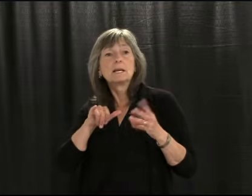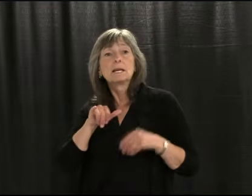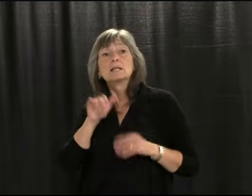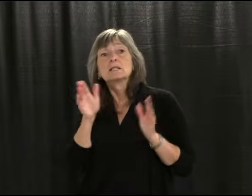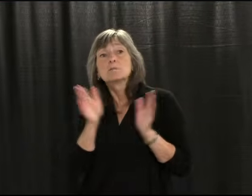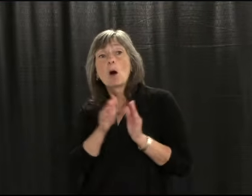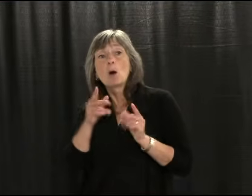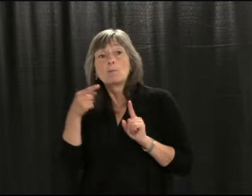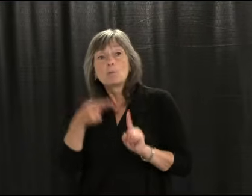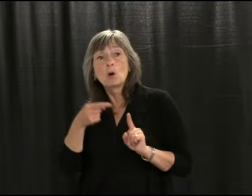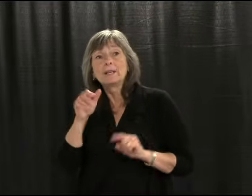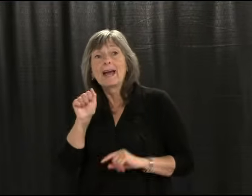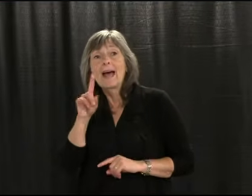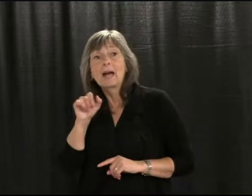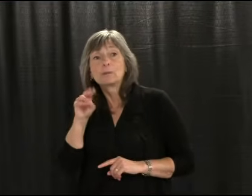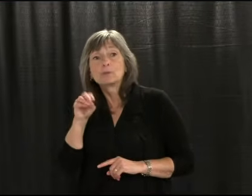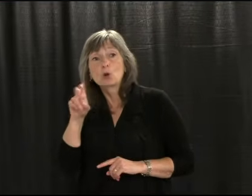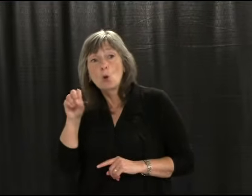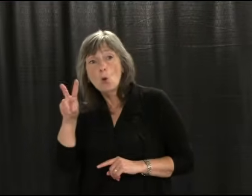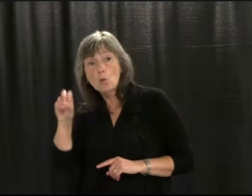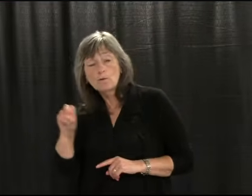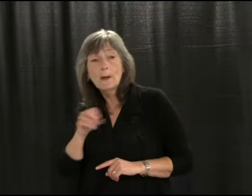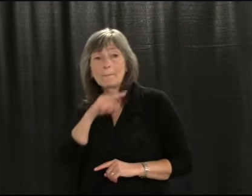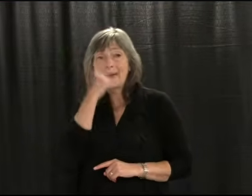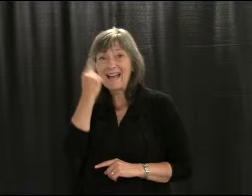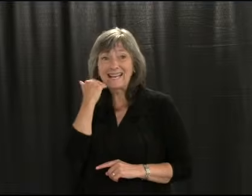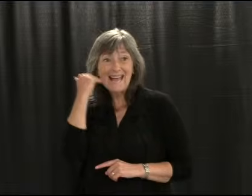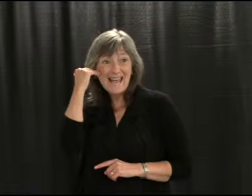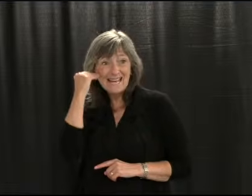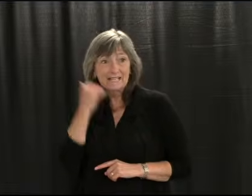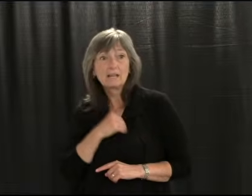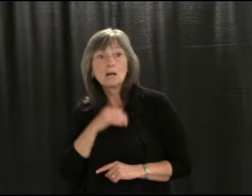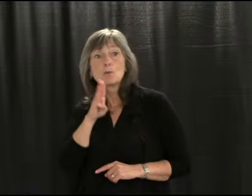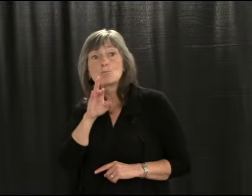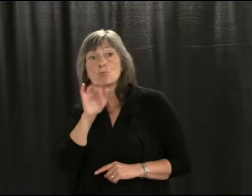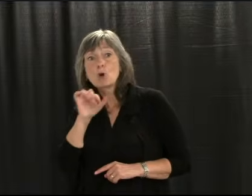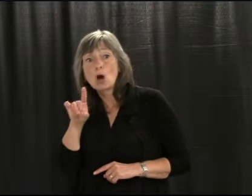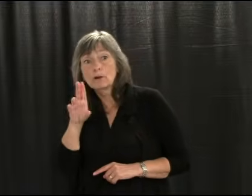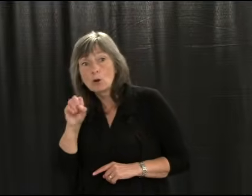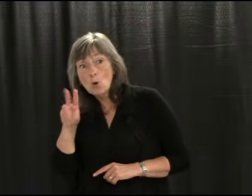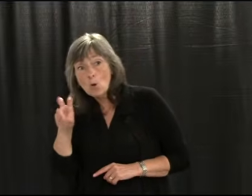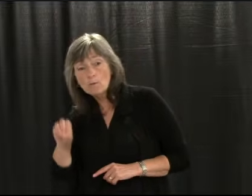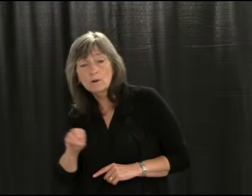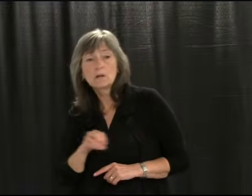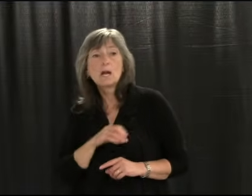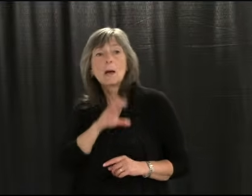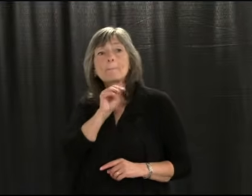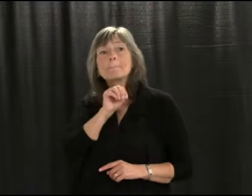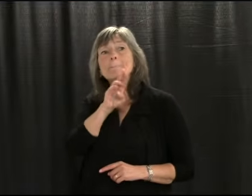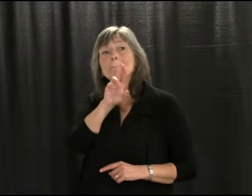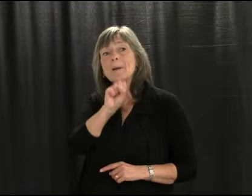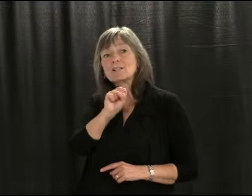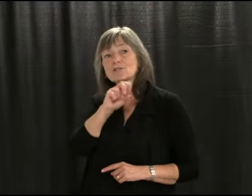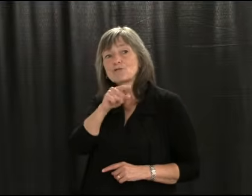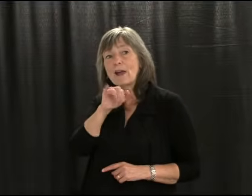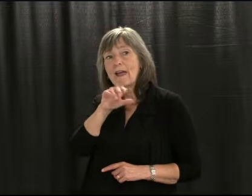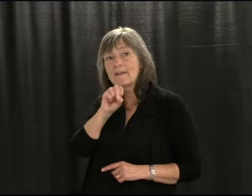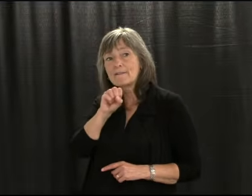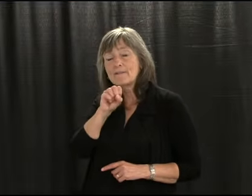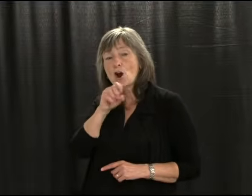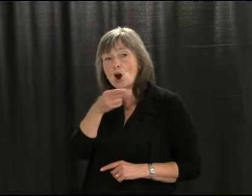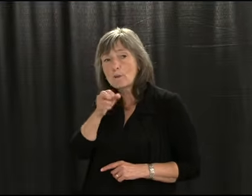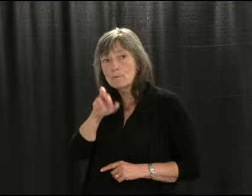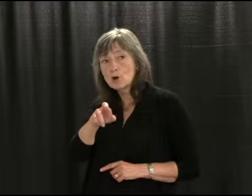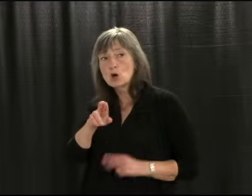Point, Adams Cove, Blackhead, and Broad Cove, and Musgrave Harbour, town of Badger, the town of